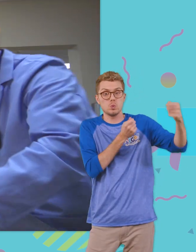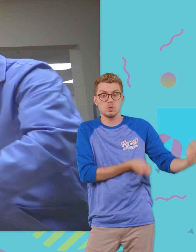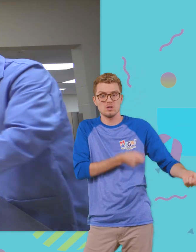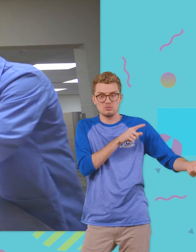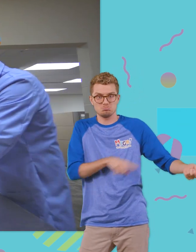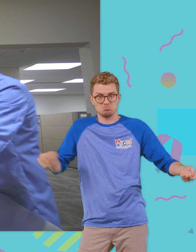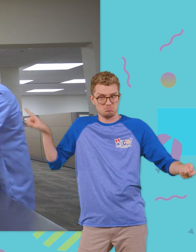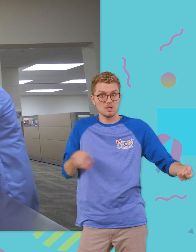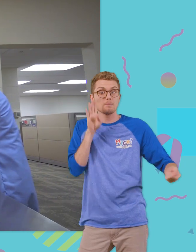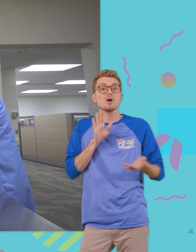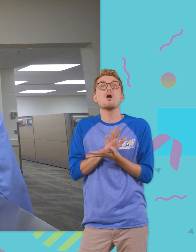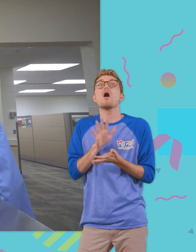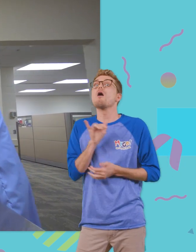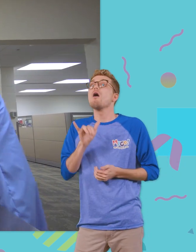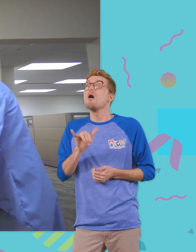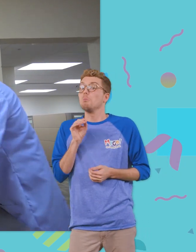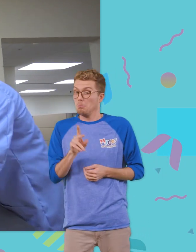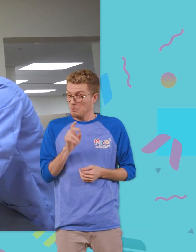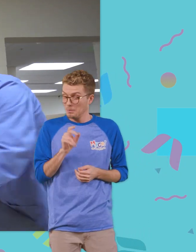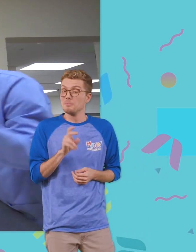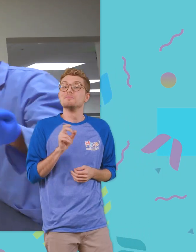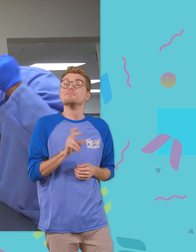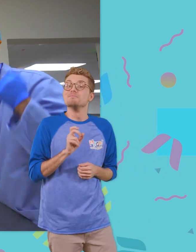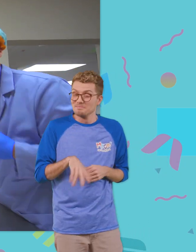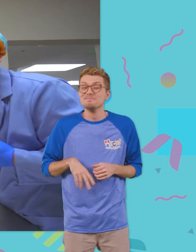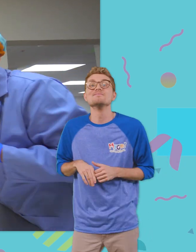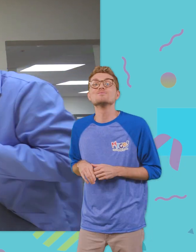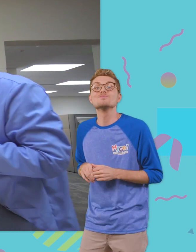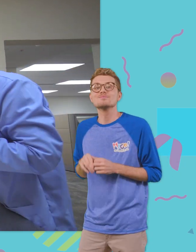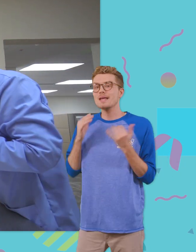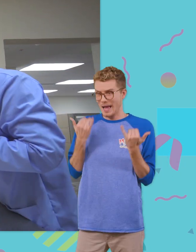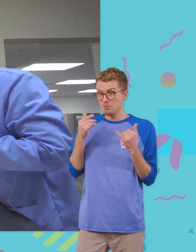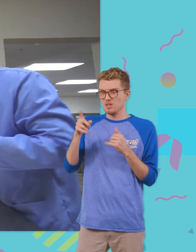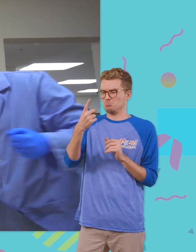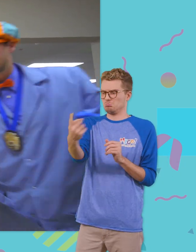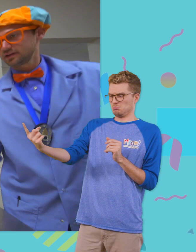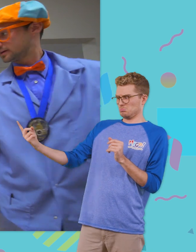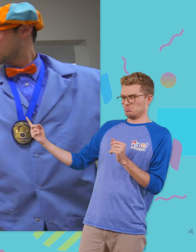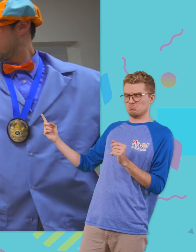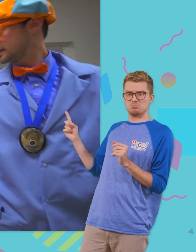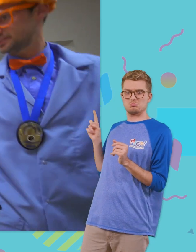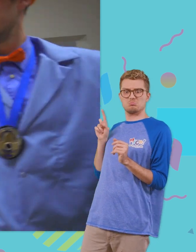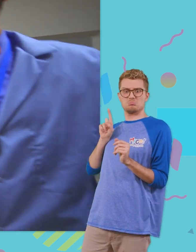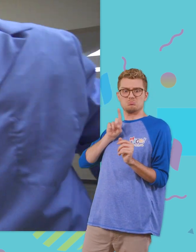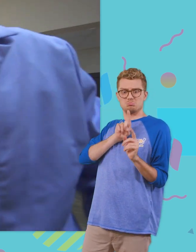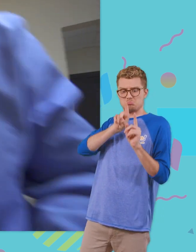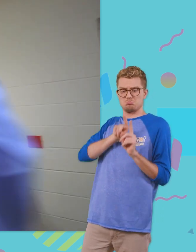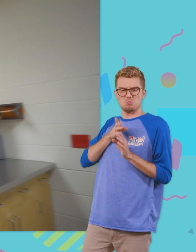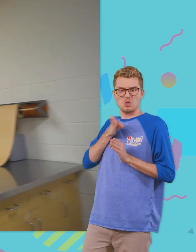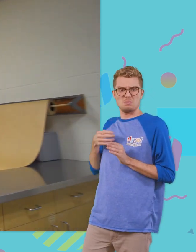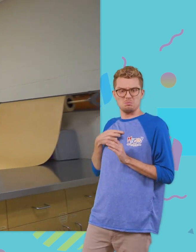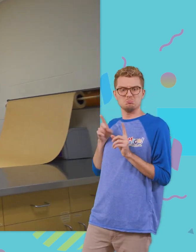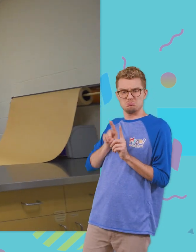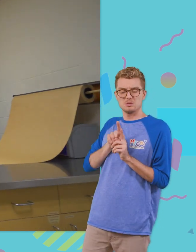Brown paper. Hey. Right. So, now you can come on over to this side. All right.